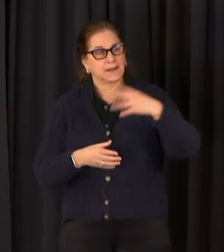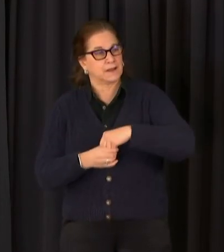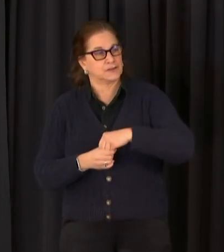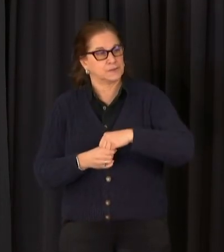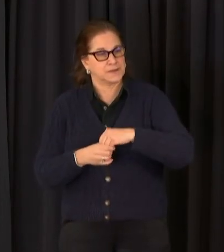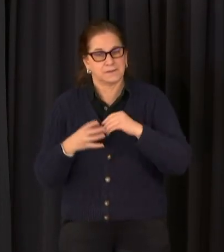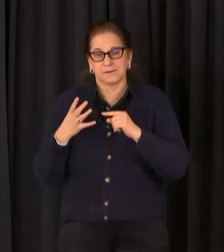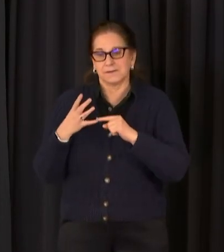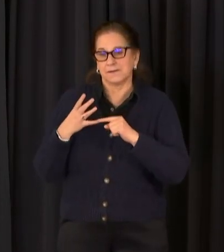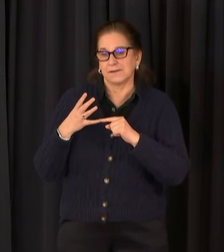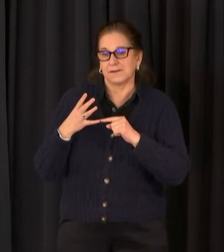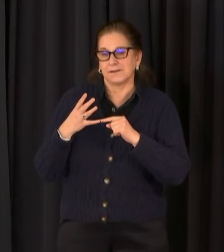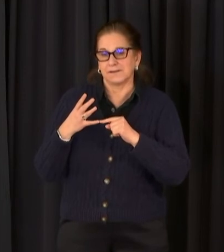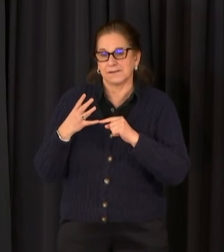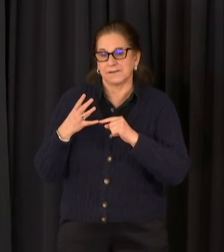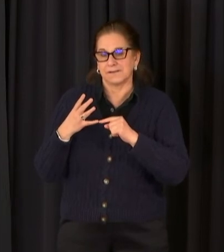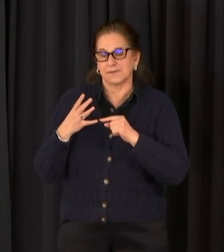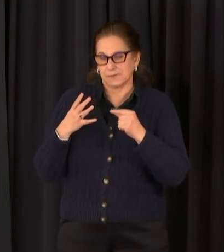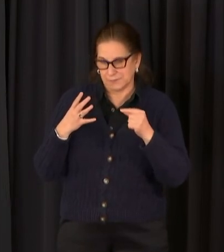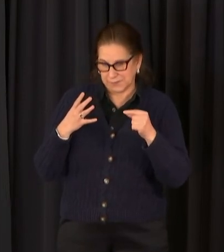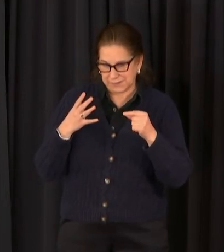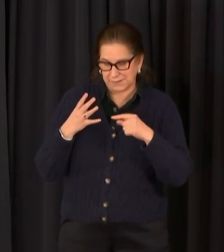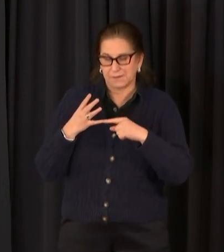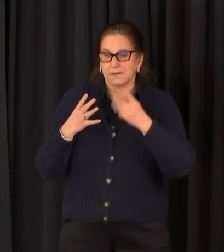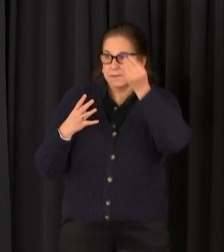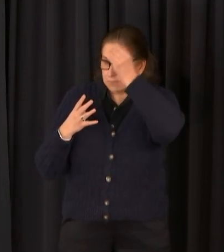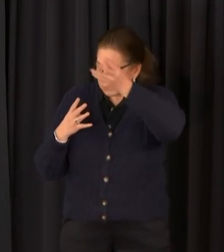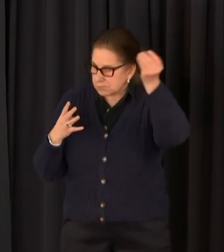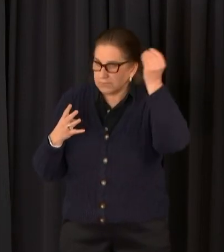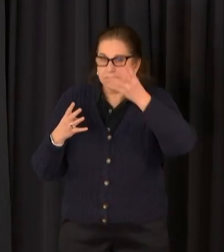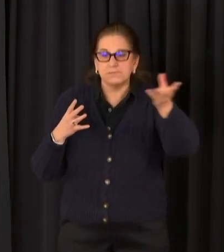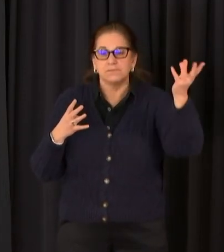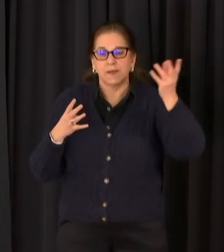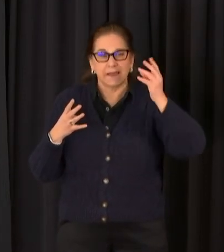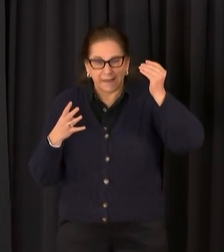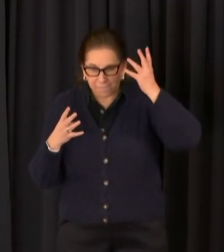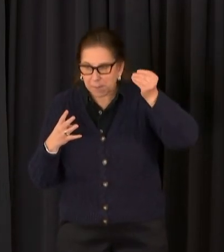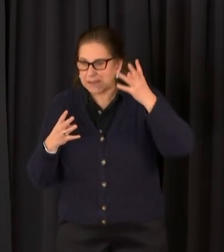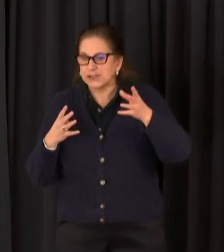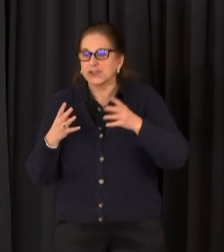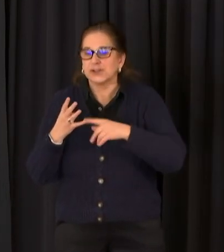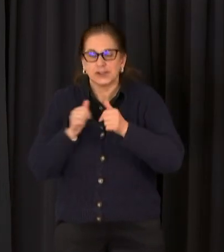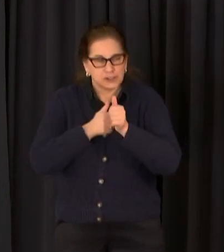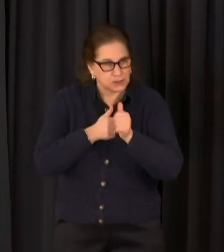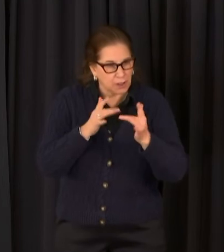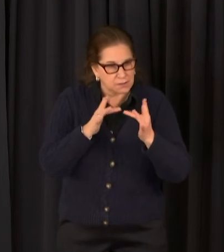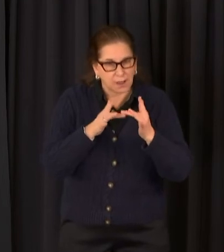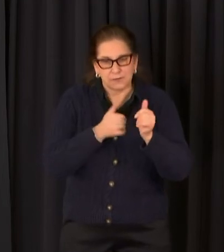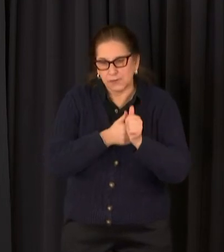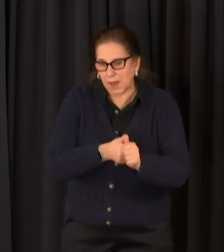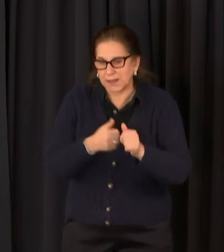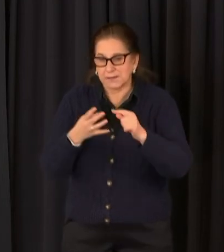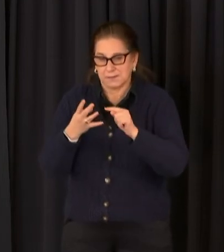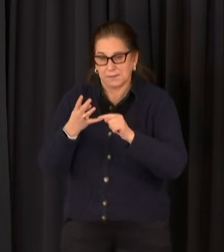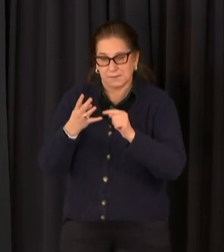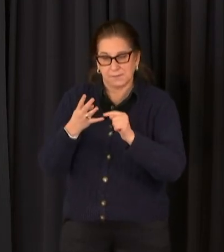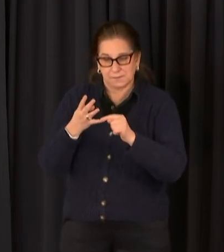making sure we get people who have tested positive interviewed by our contact trace force.